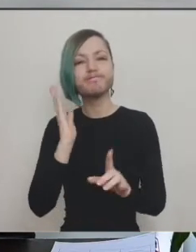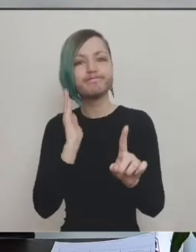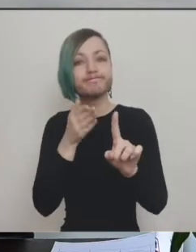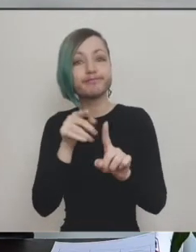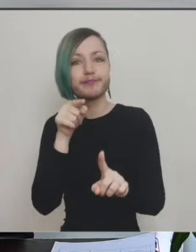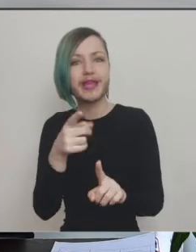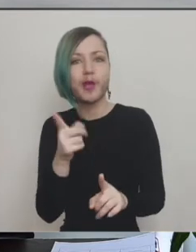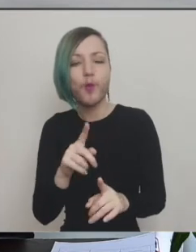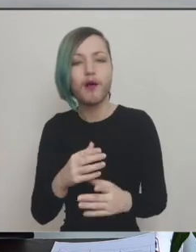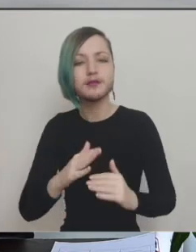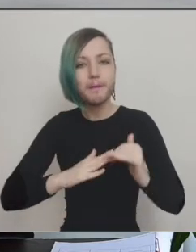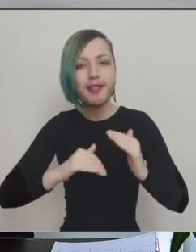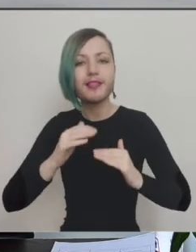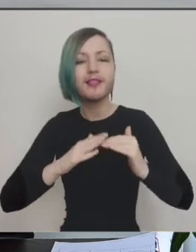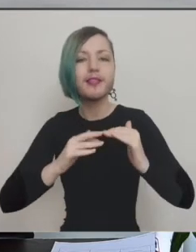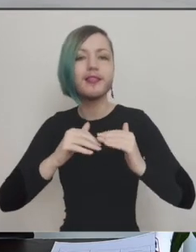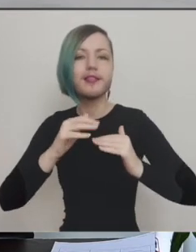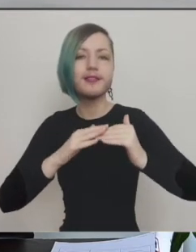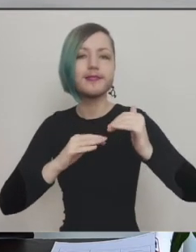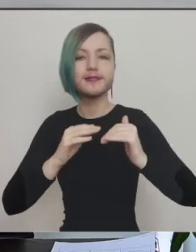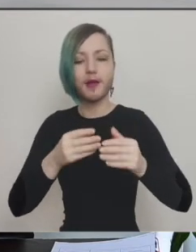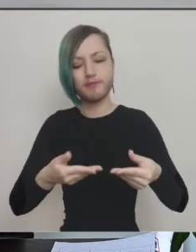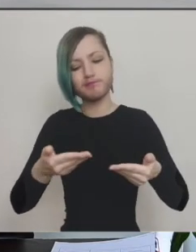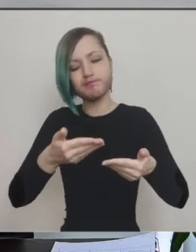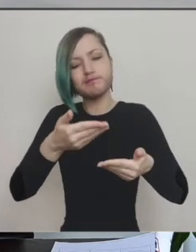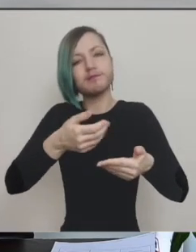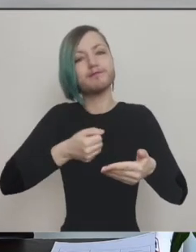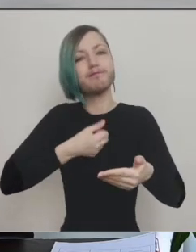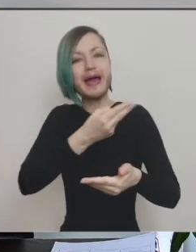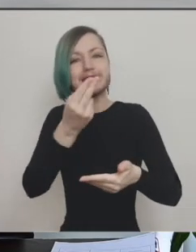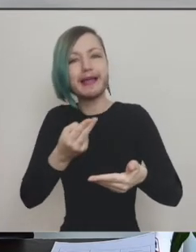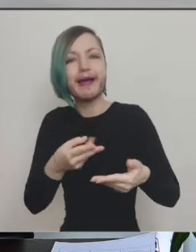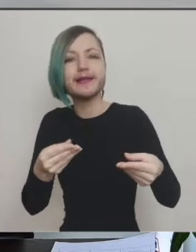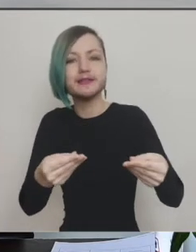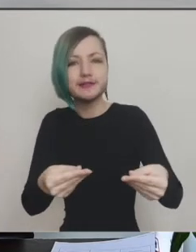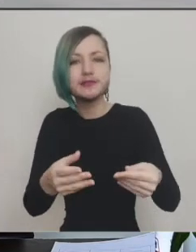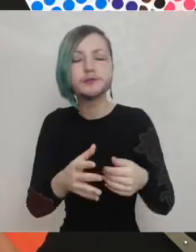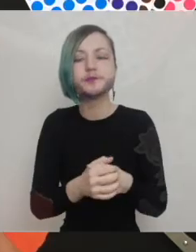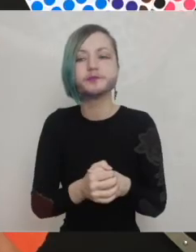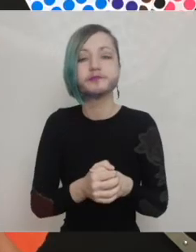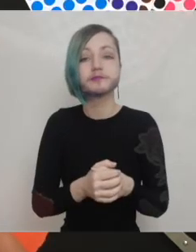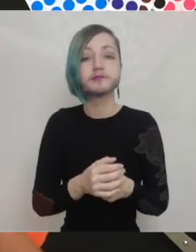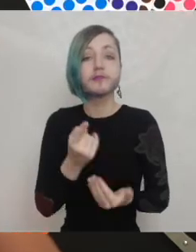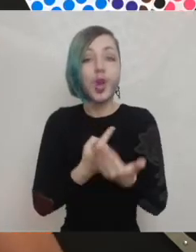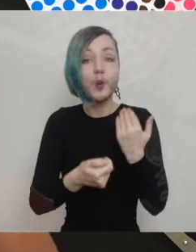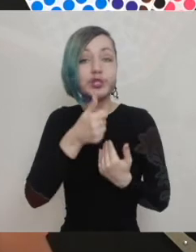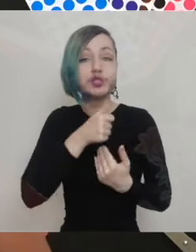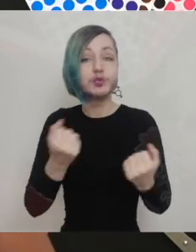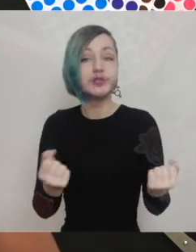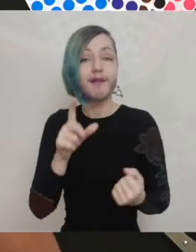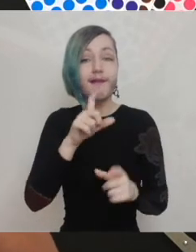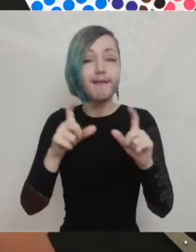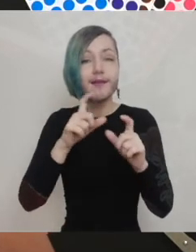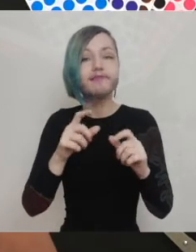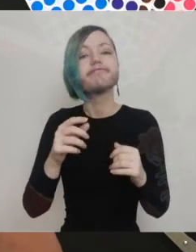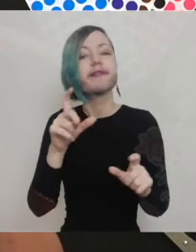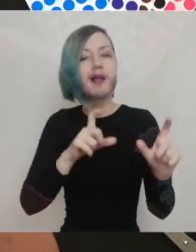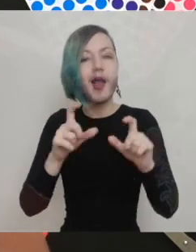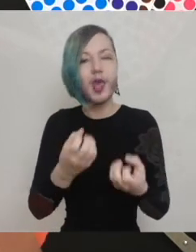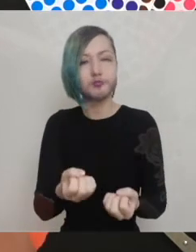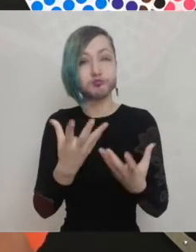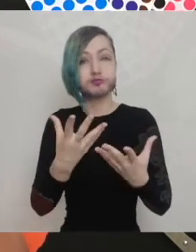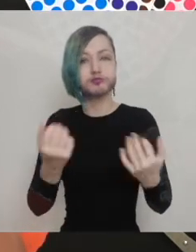up my own kind of design. I'm using only bold colours. I'm thinking